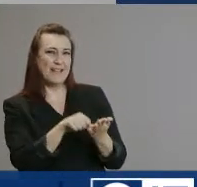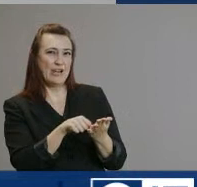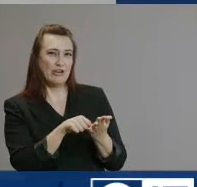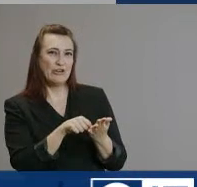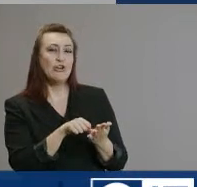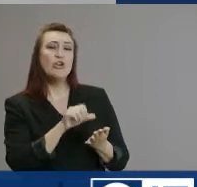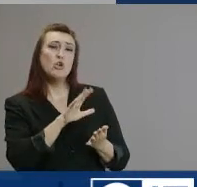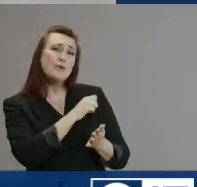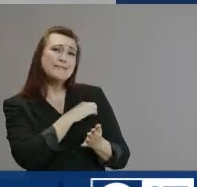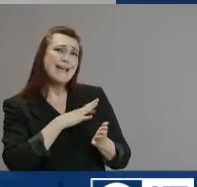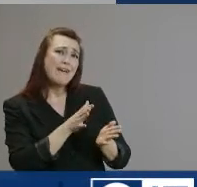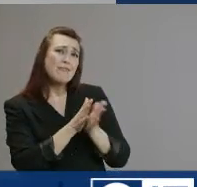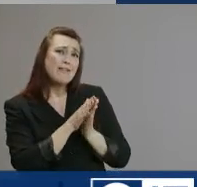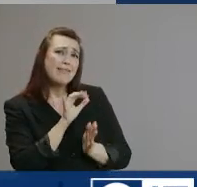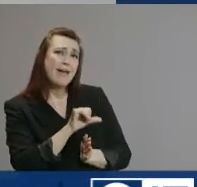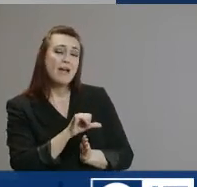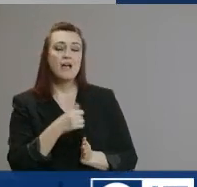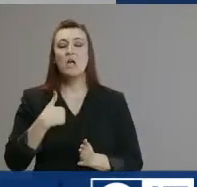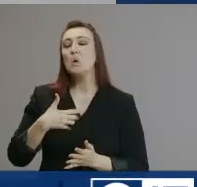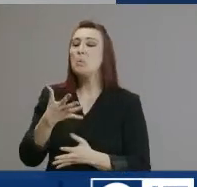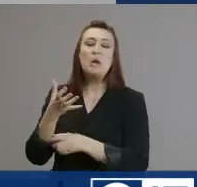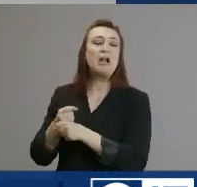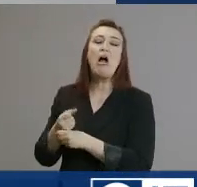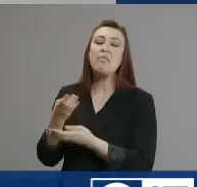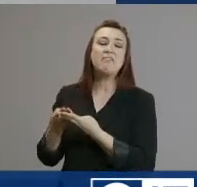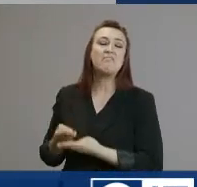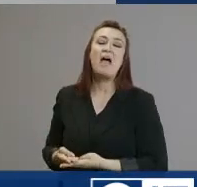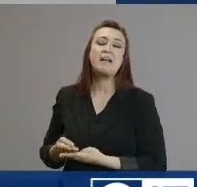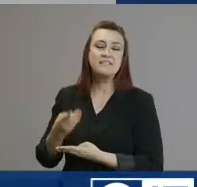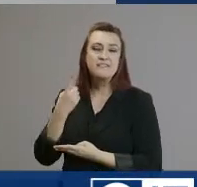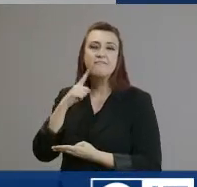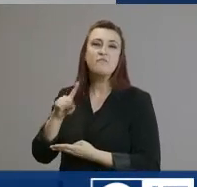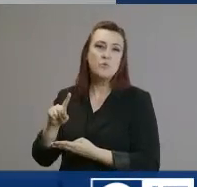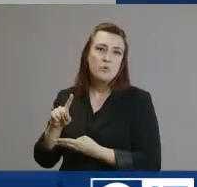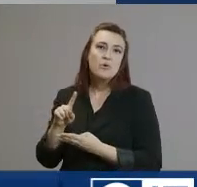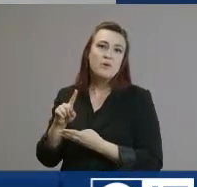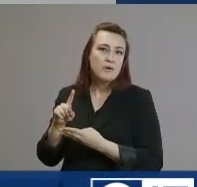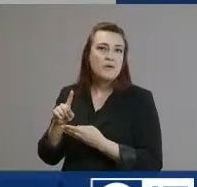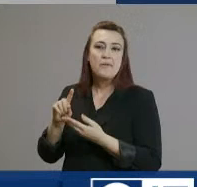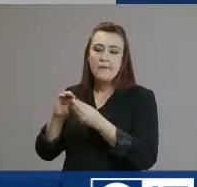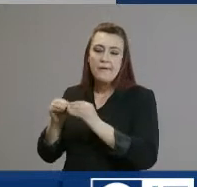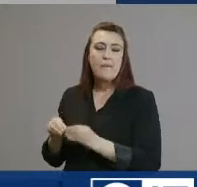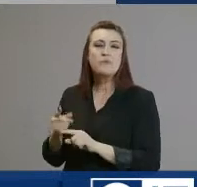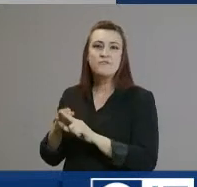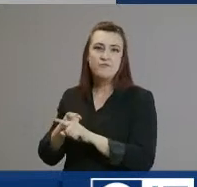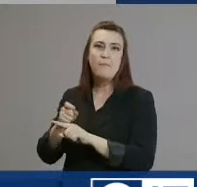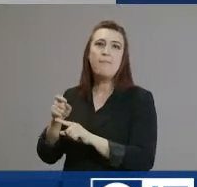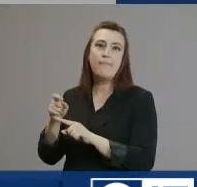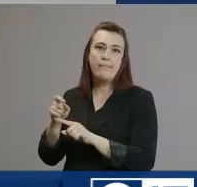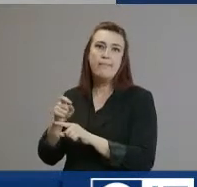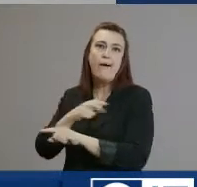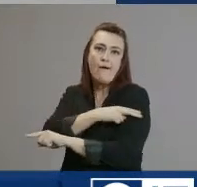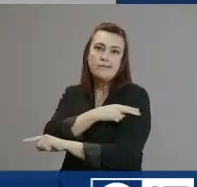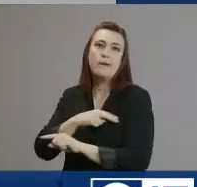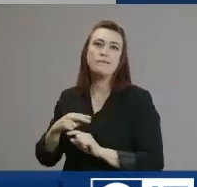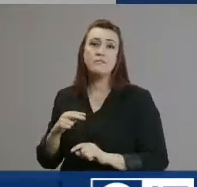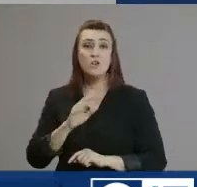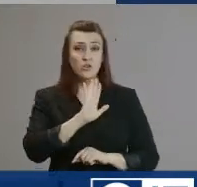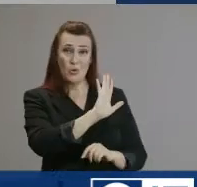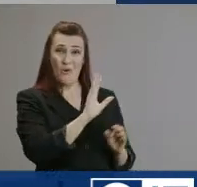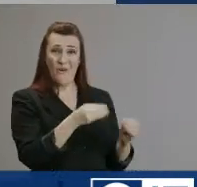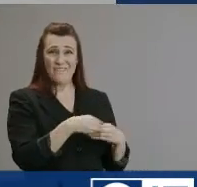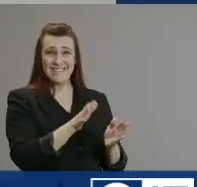on hospital capacity from the hospitals. Your office solicited the letter then? We did